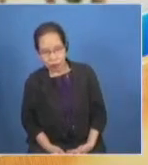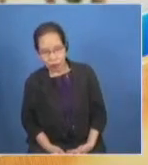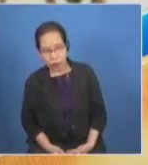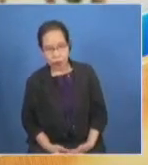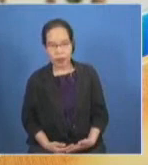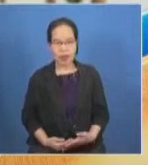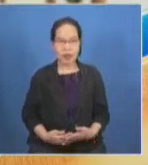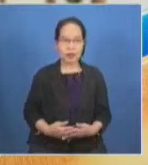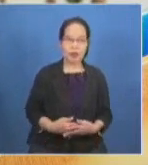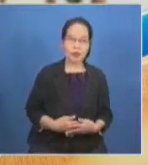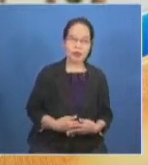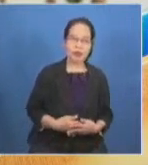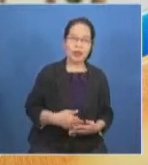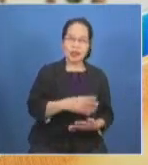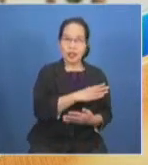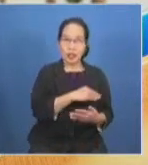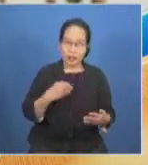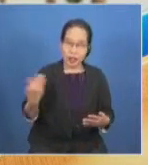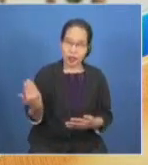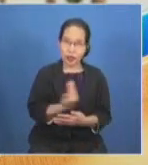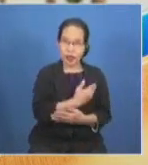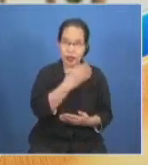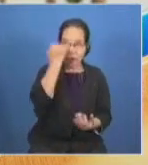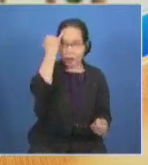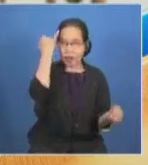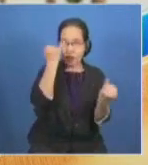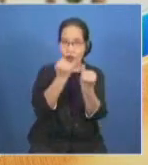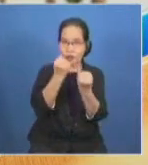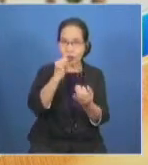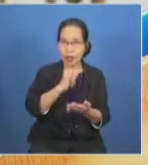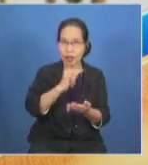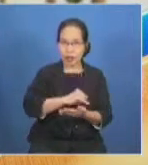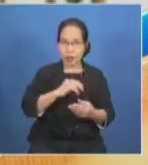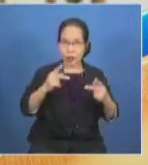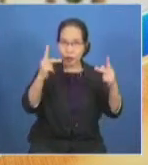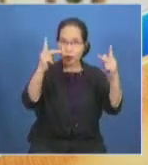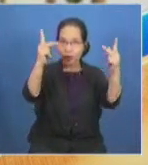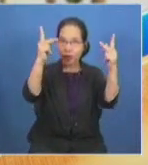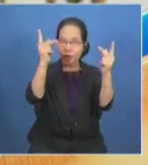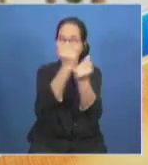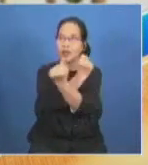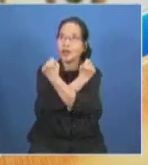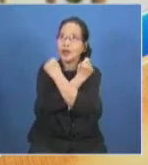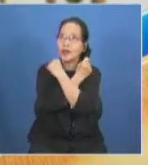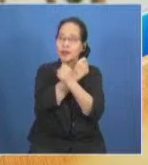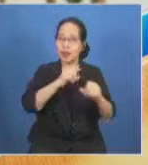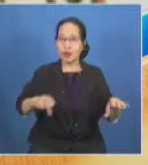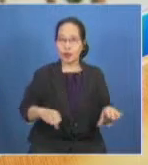At sa atin pong layunin naman na maibandila ang pag-ibig. And in our intention to